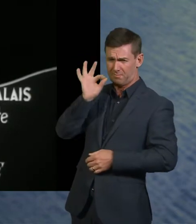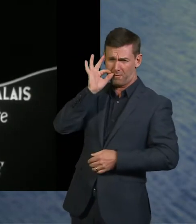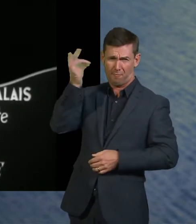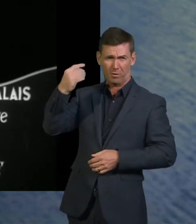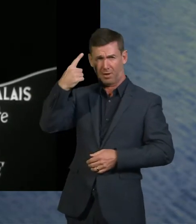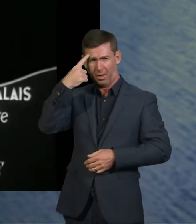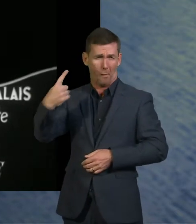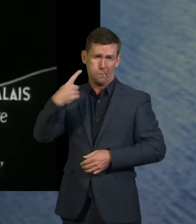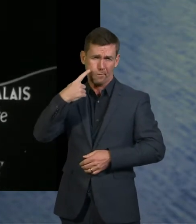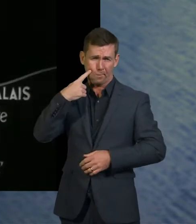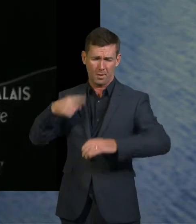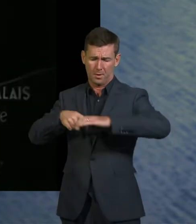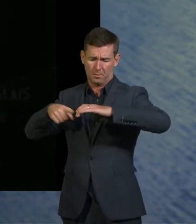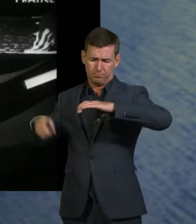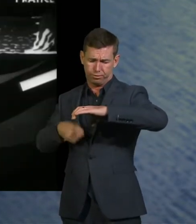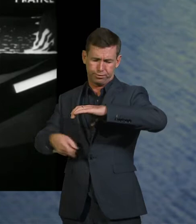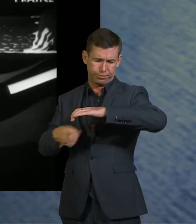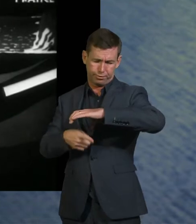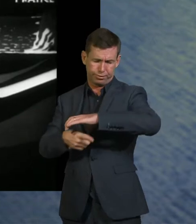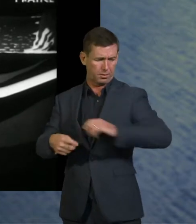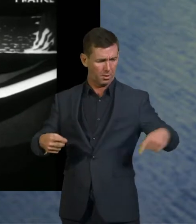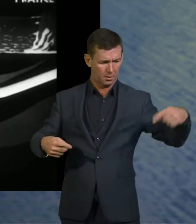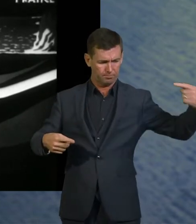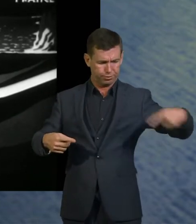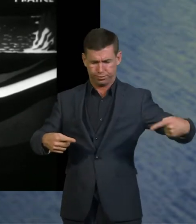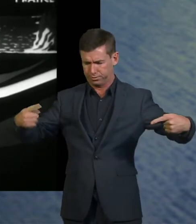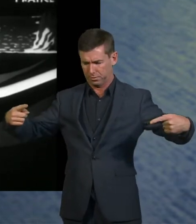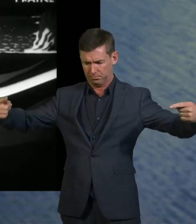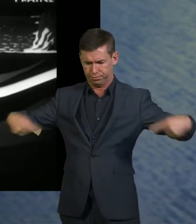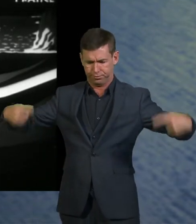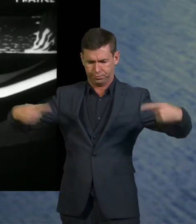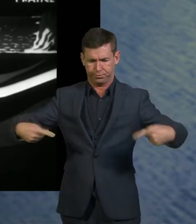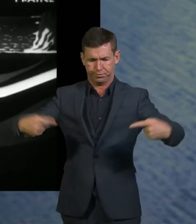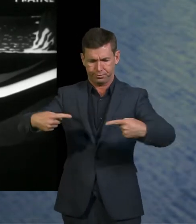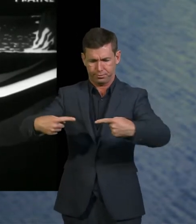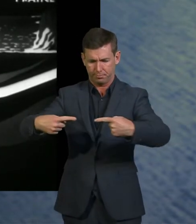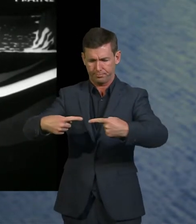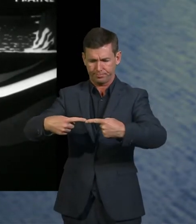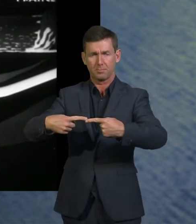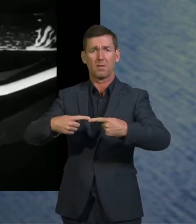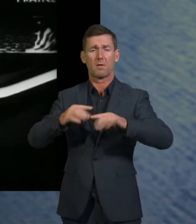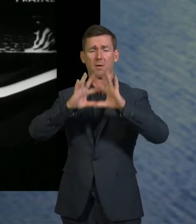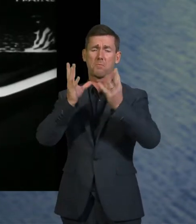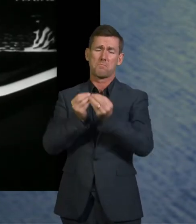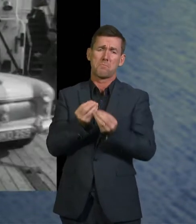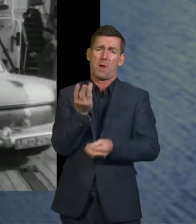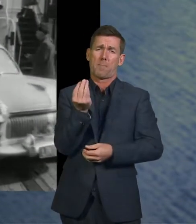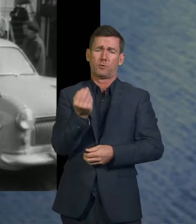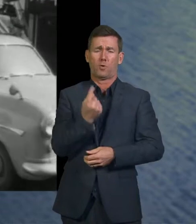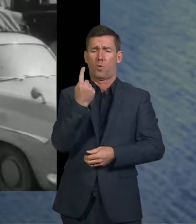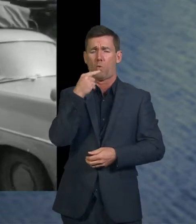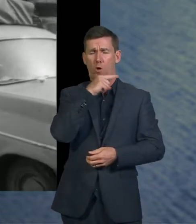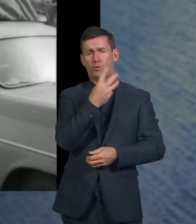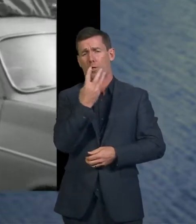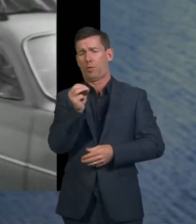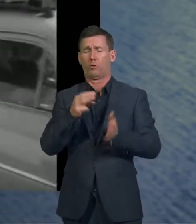engineering job, boring from each side to meet somewhere about the middle, the cost about £130 million. As